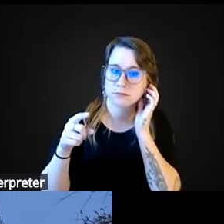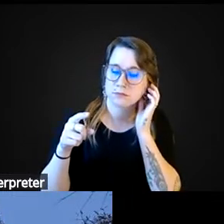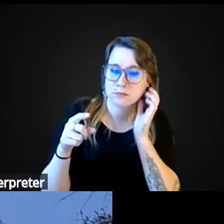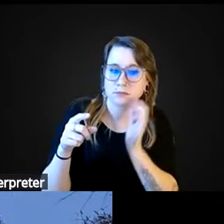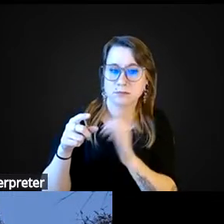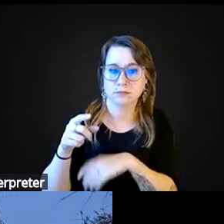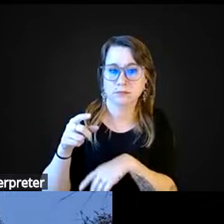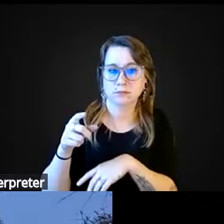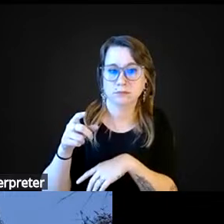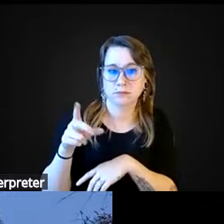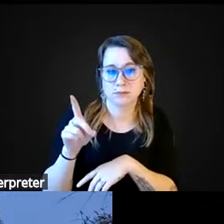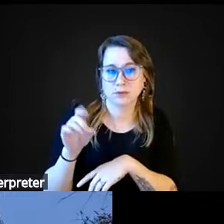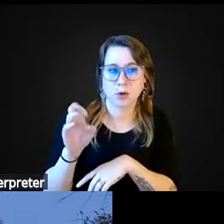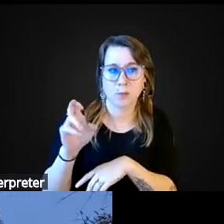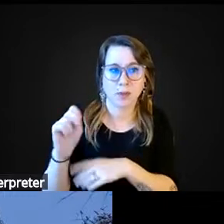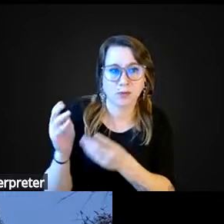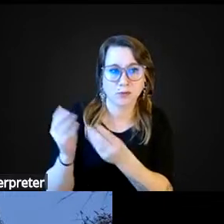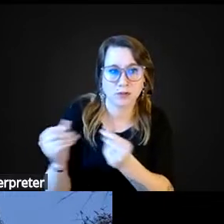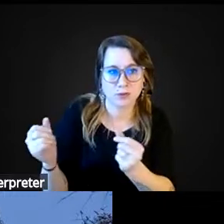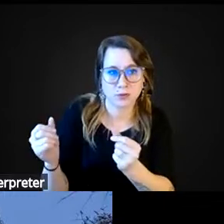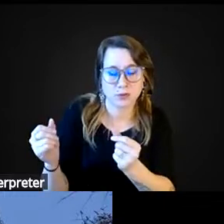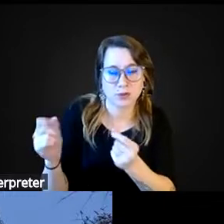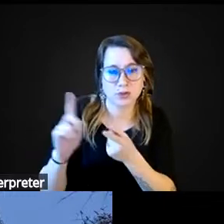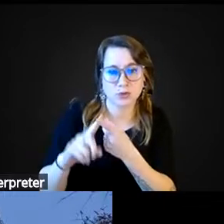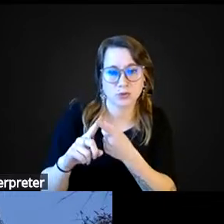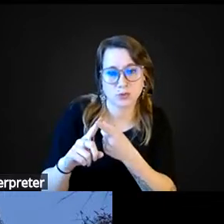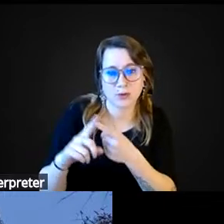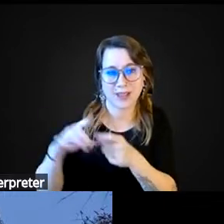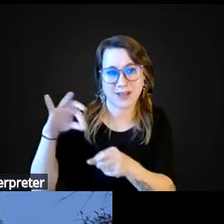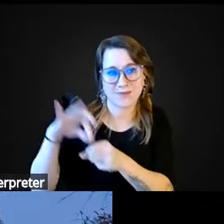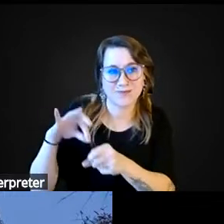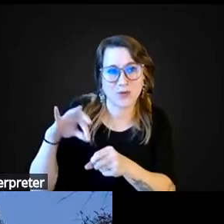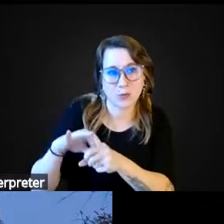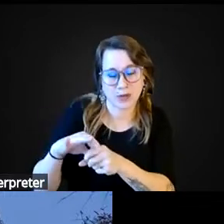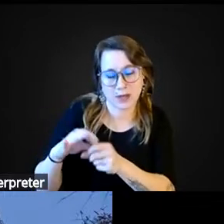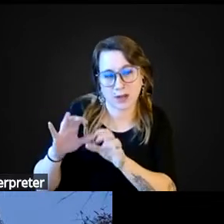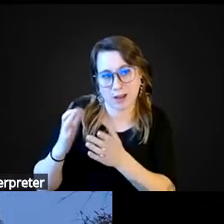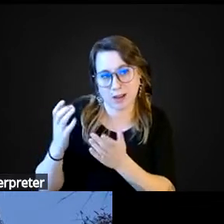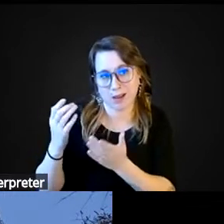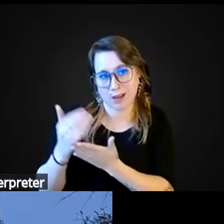uh, resolution to a voting item.